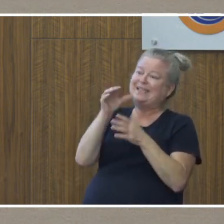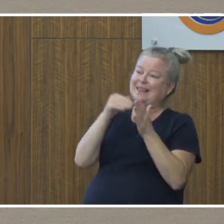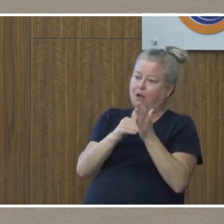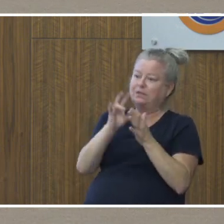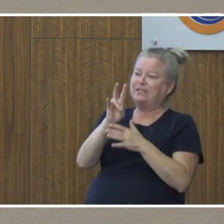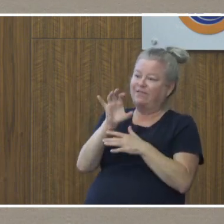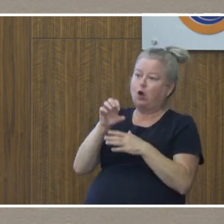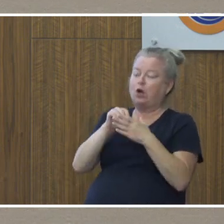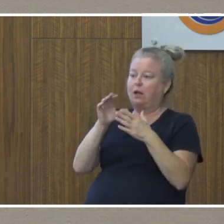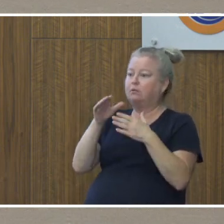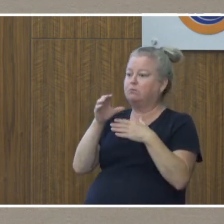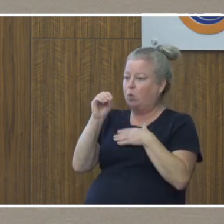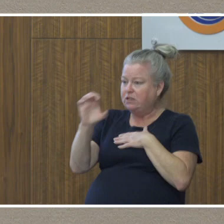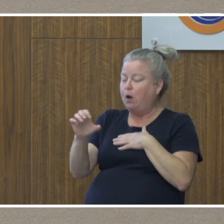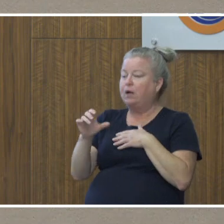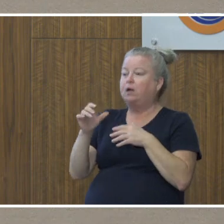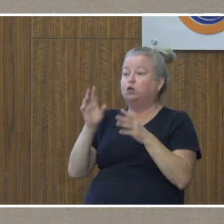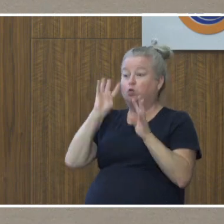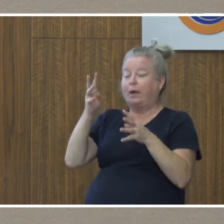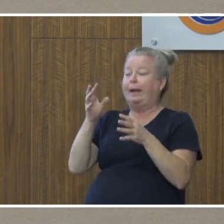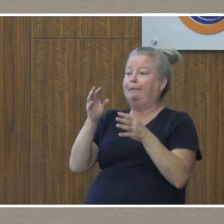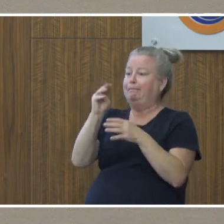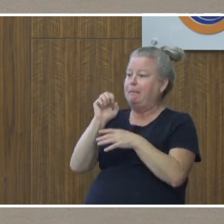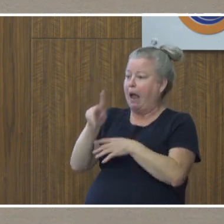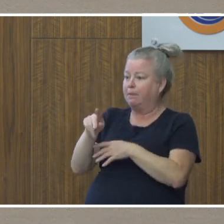create maps that folks can use